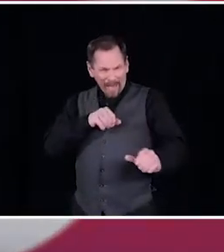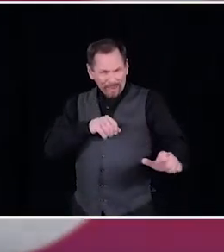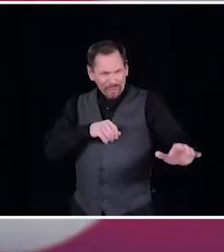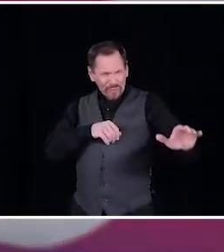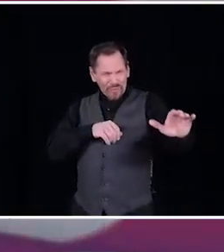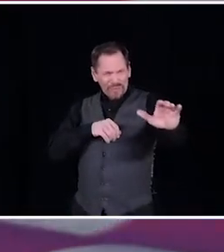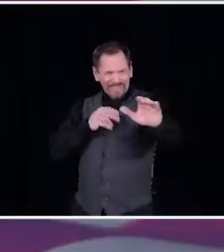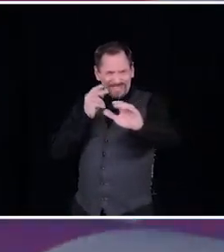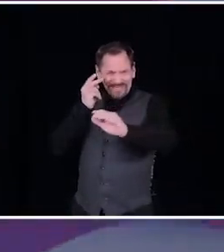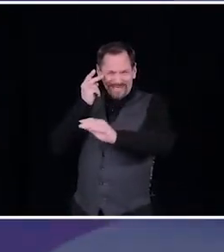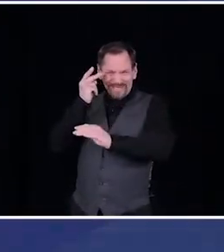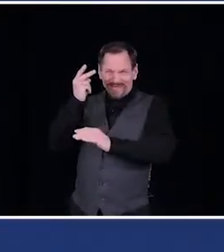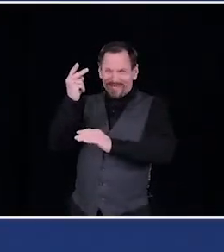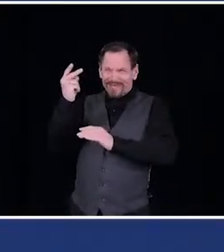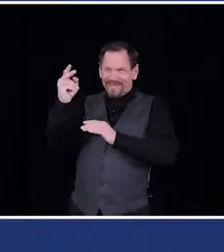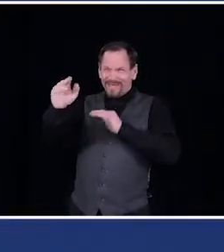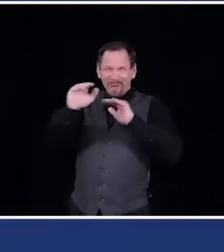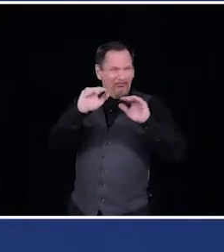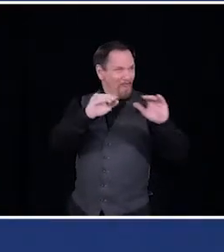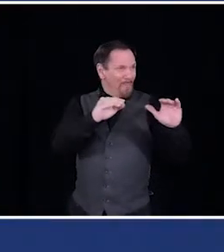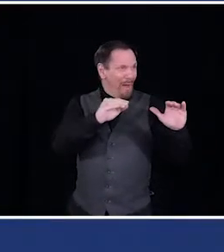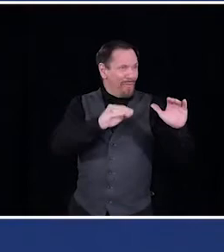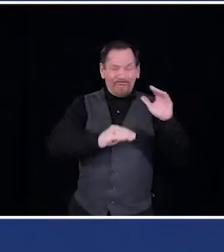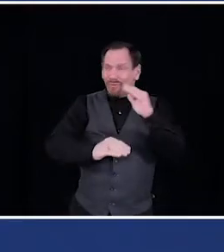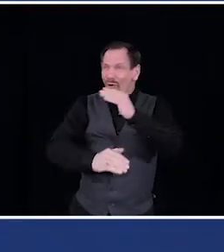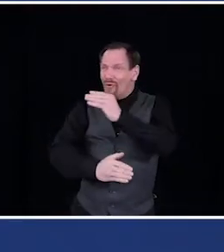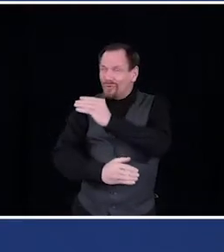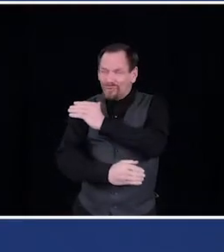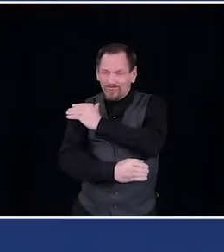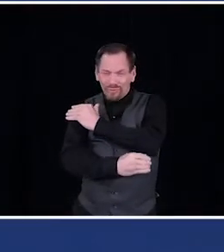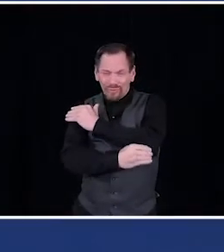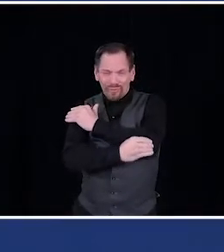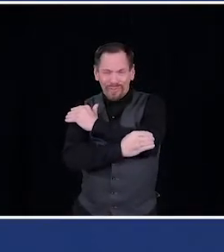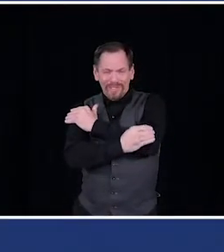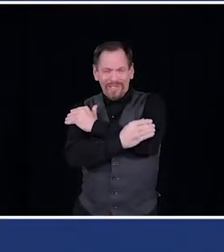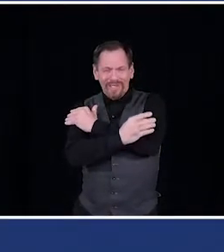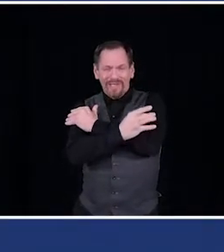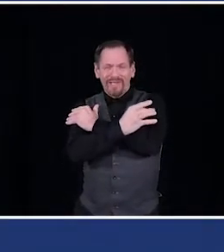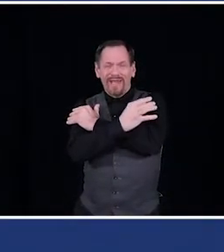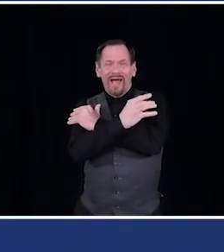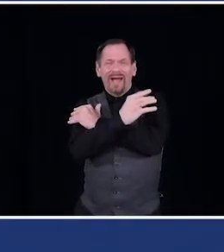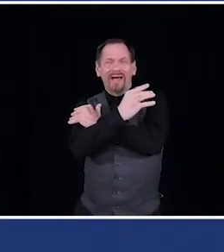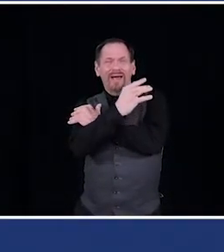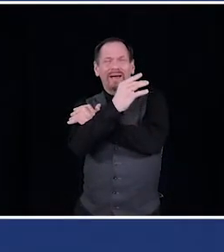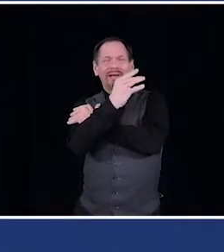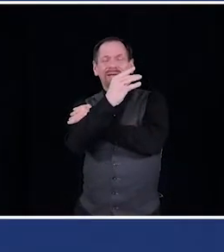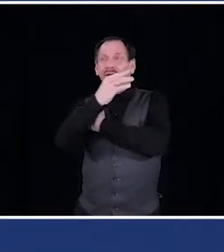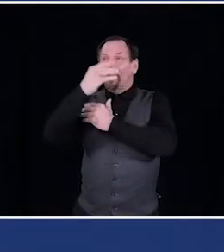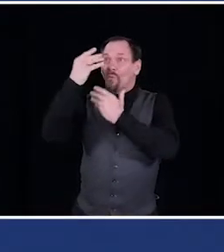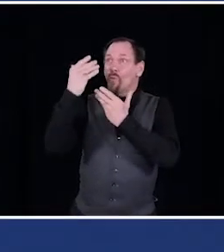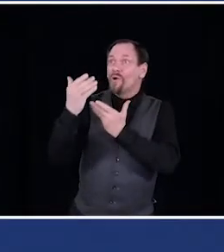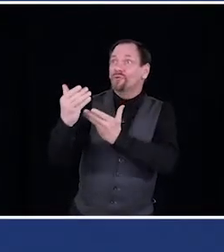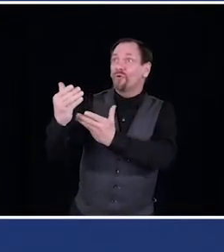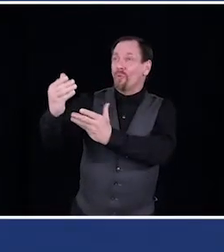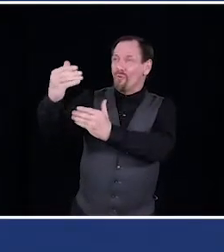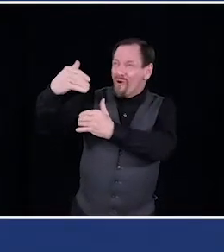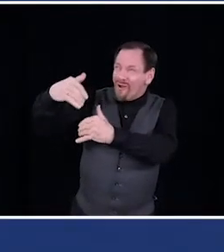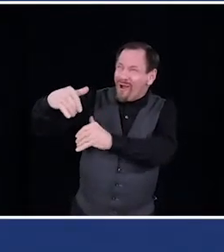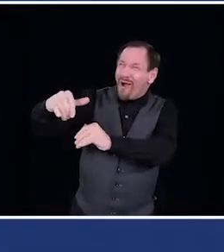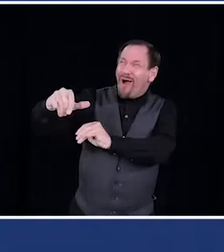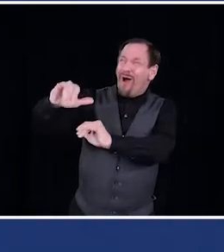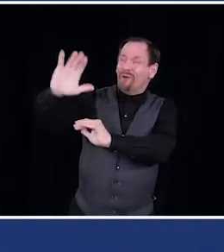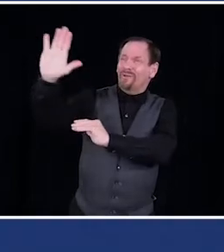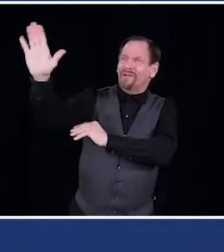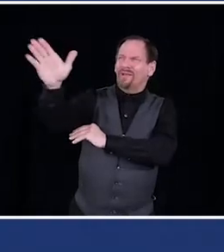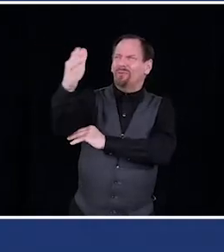Oh, say, can you see by the dawn's early light